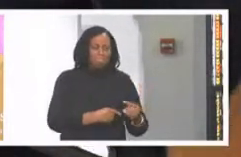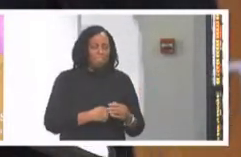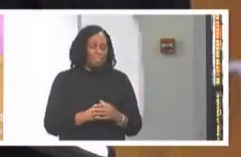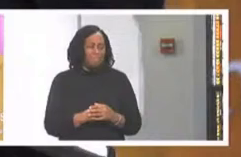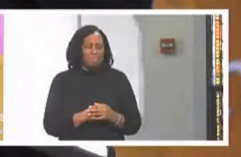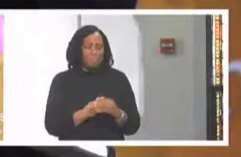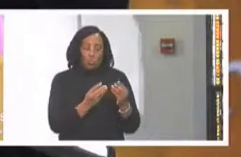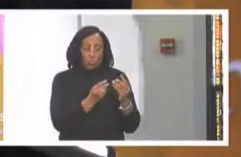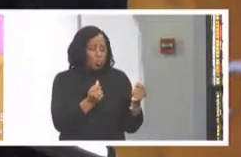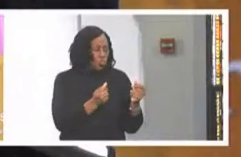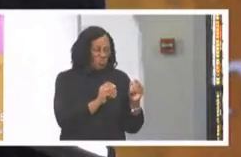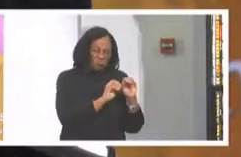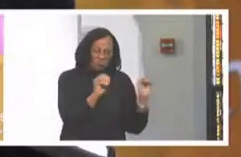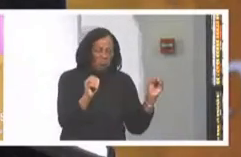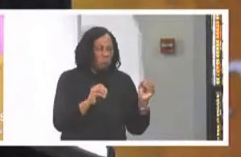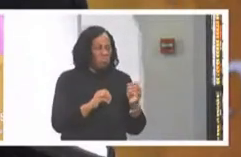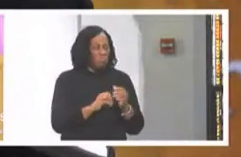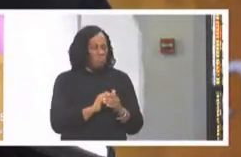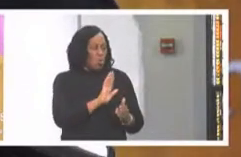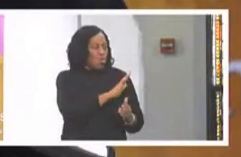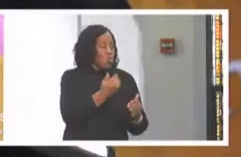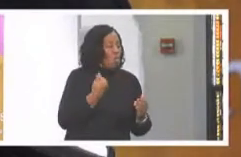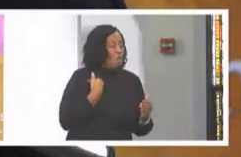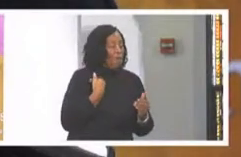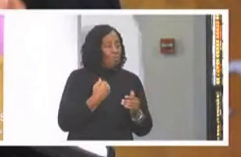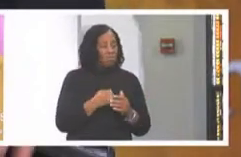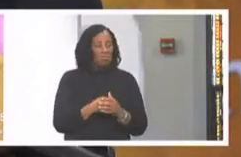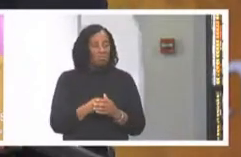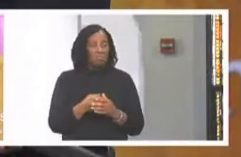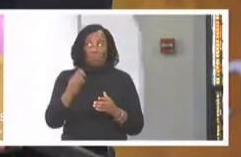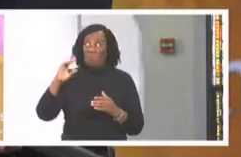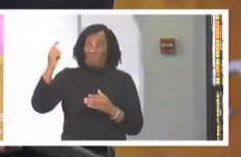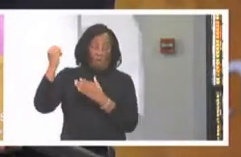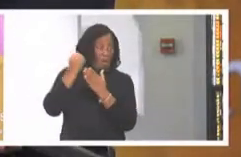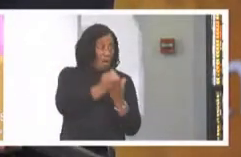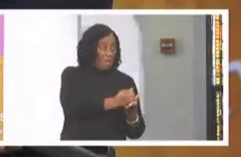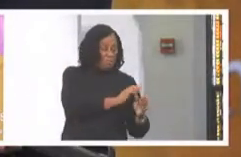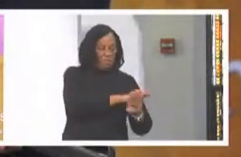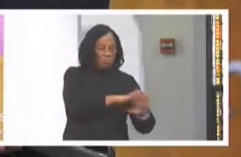This is of your own making, so don't expect God to get you out of it.